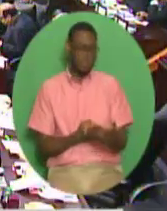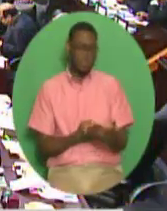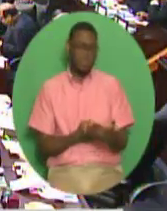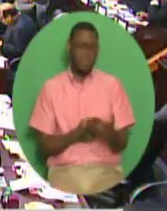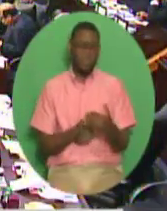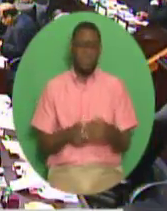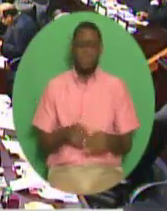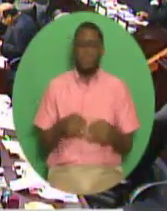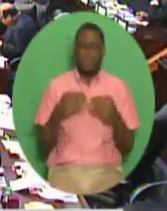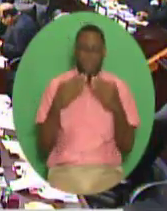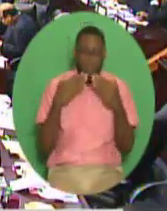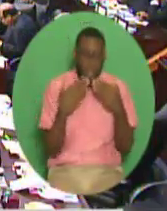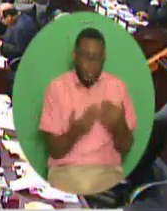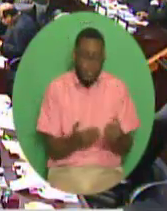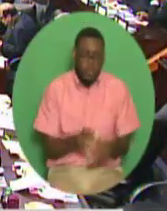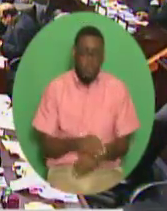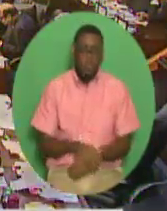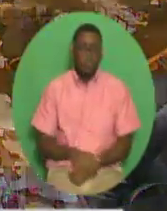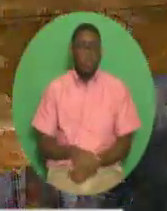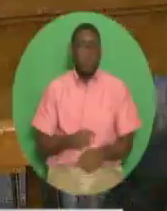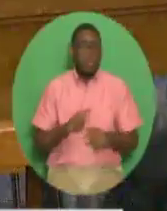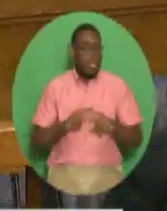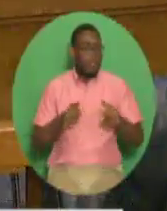for her response. Thank you very much.